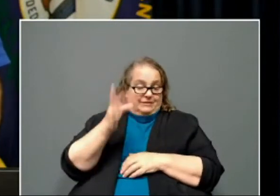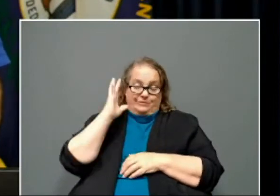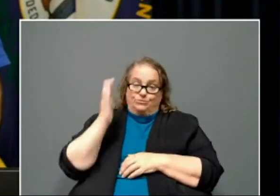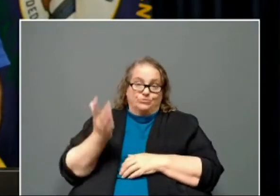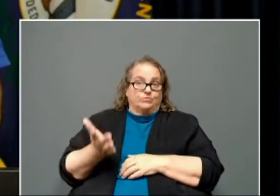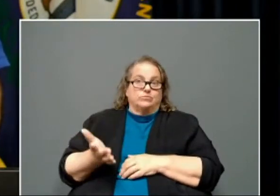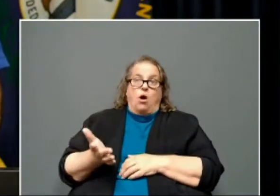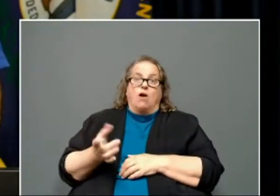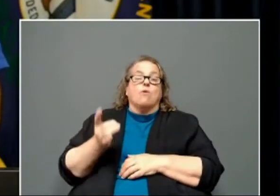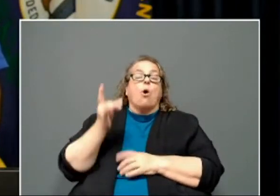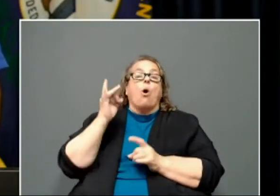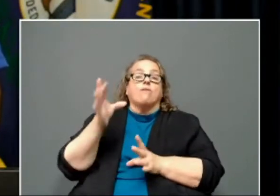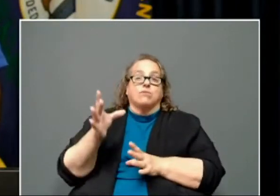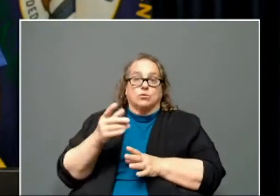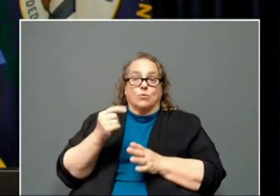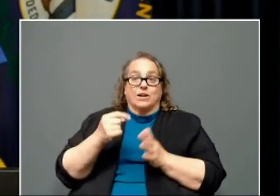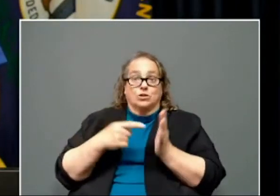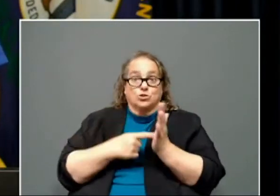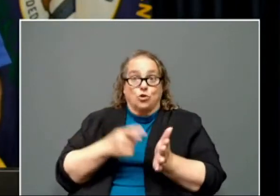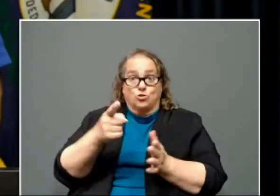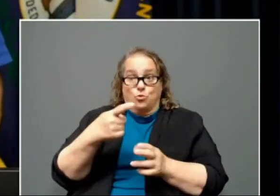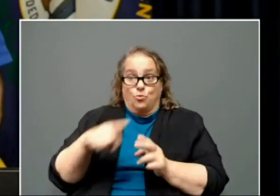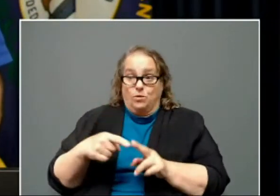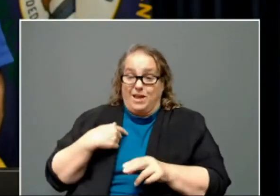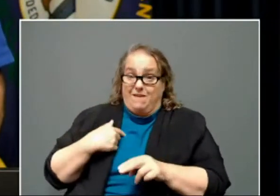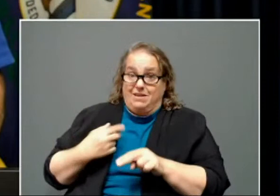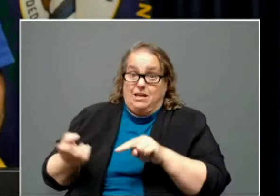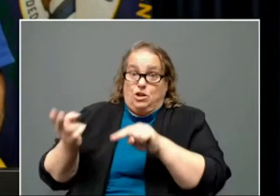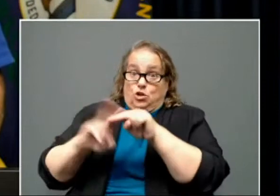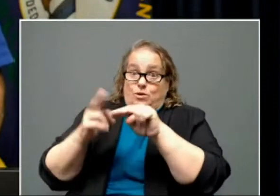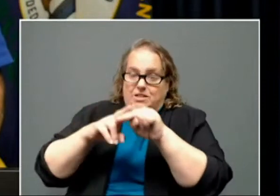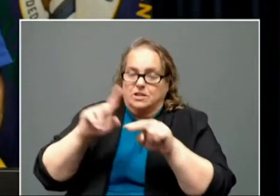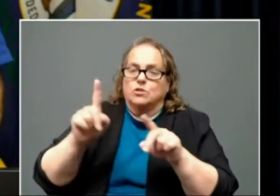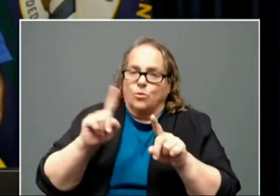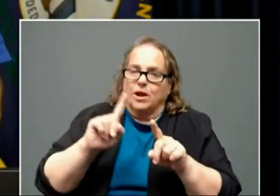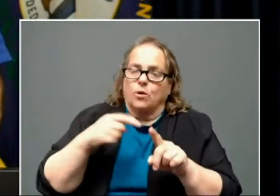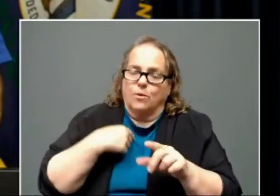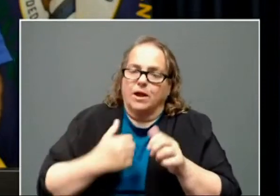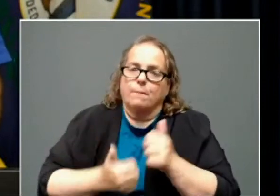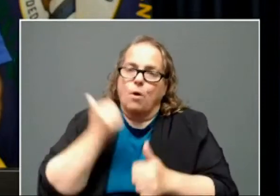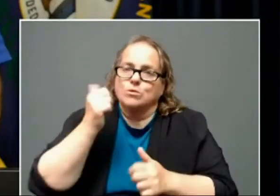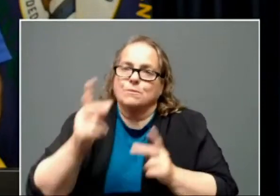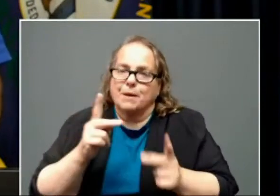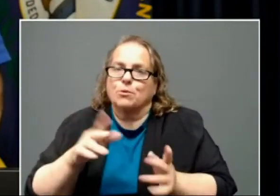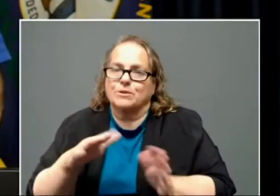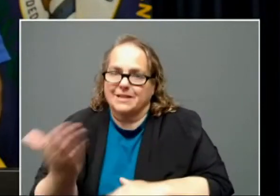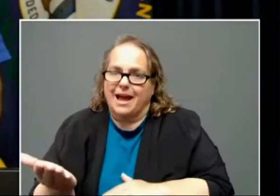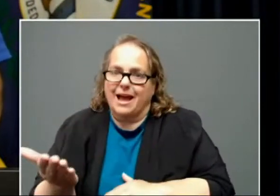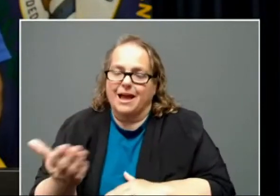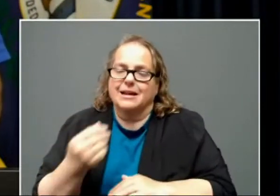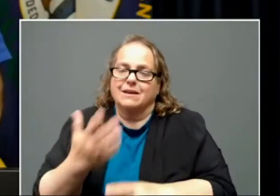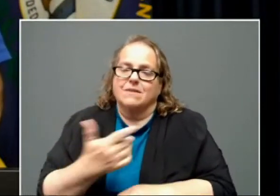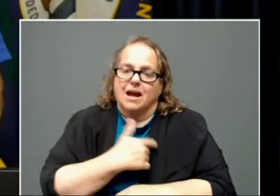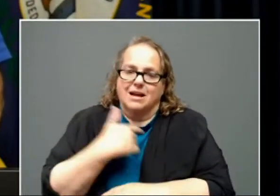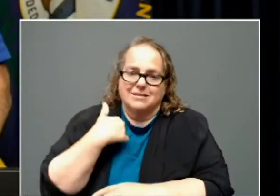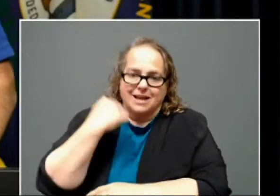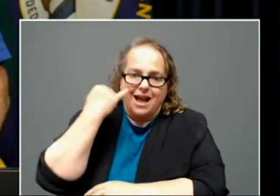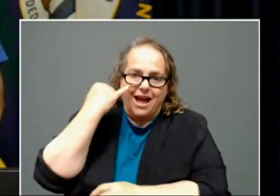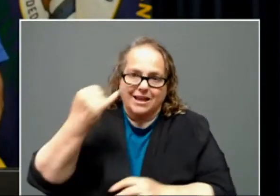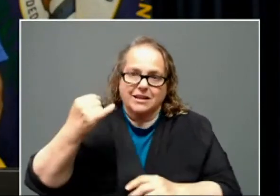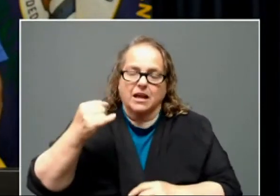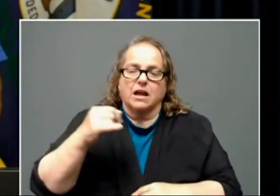it shows you is when we have our great increases is also when we lose the most people. And so it gives us an idea of the